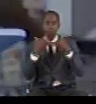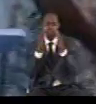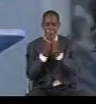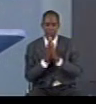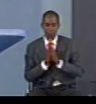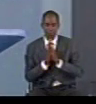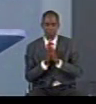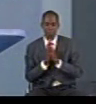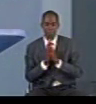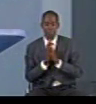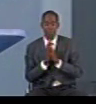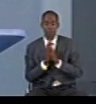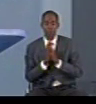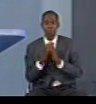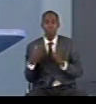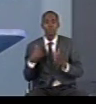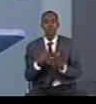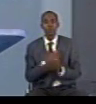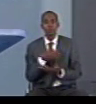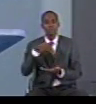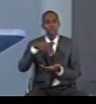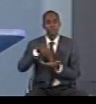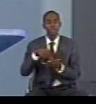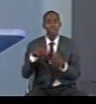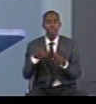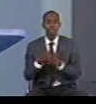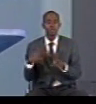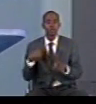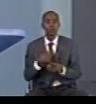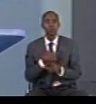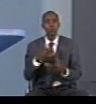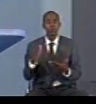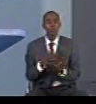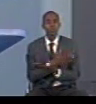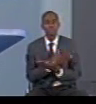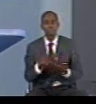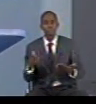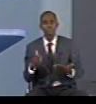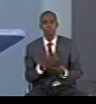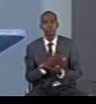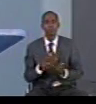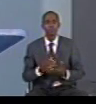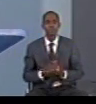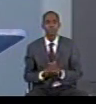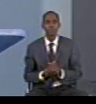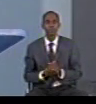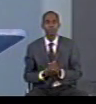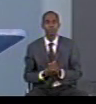We remain standing as we sing from page 2 of our program sheet.